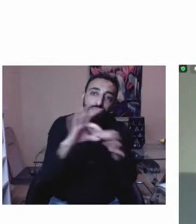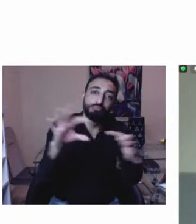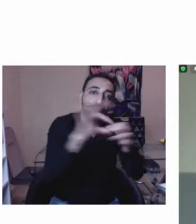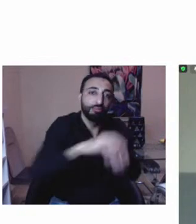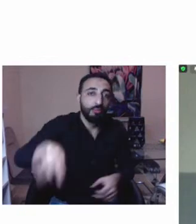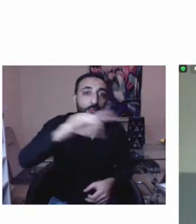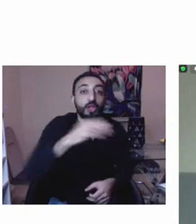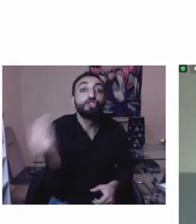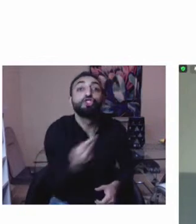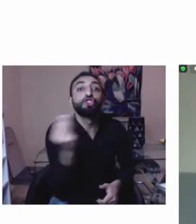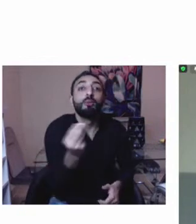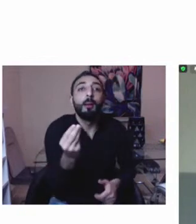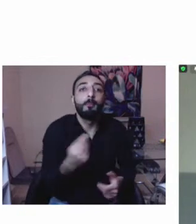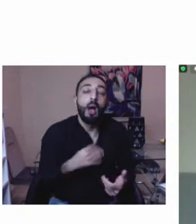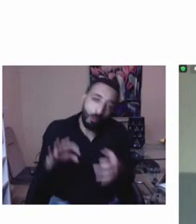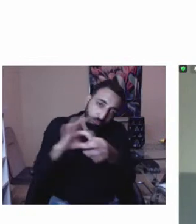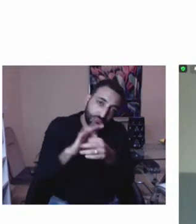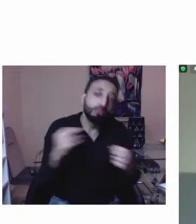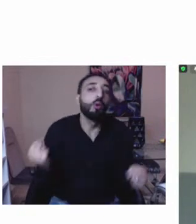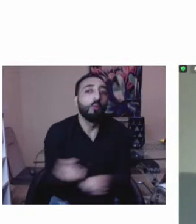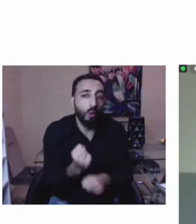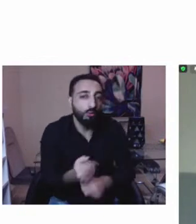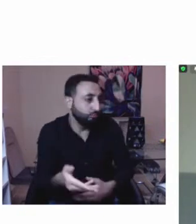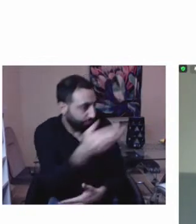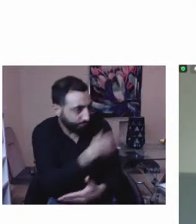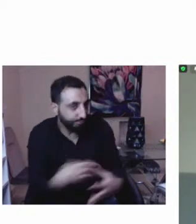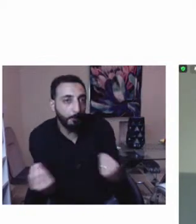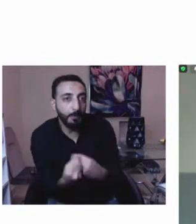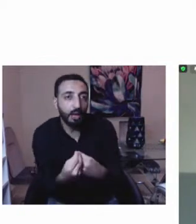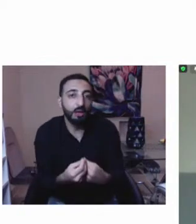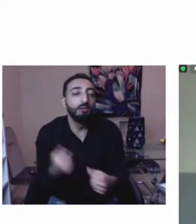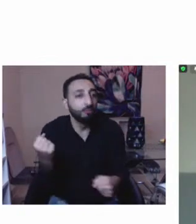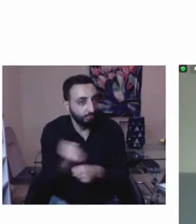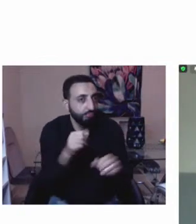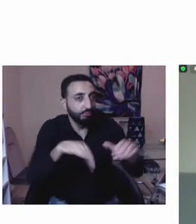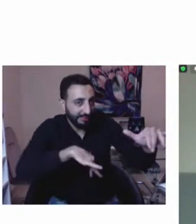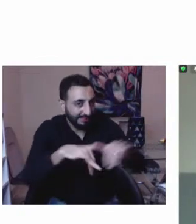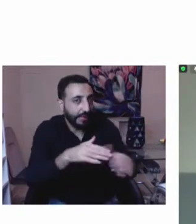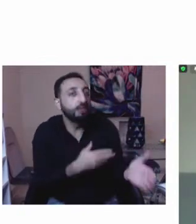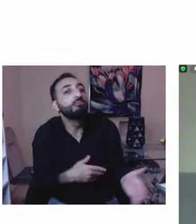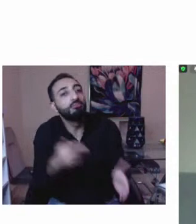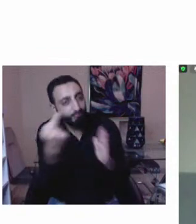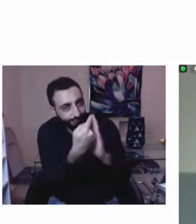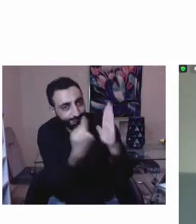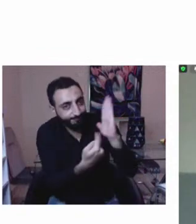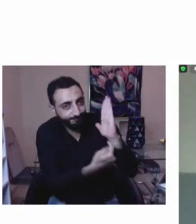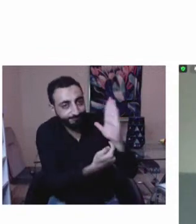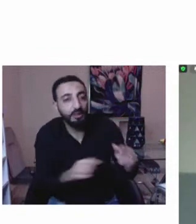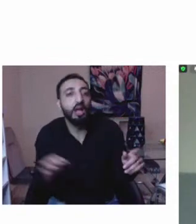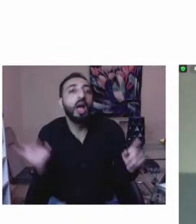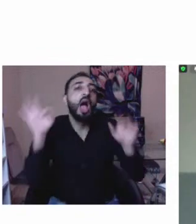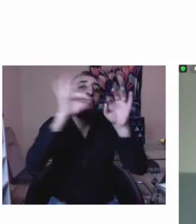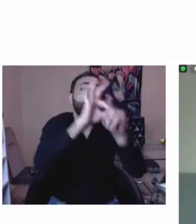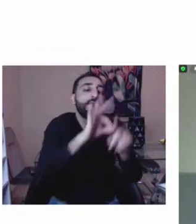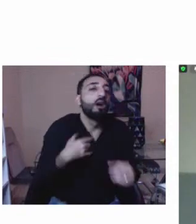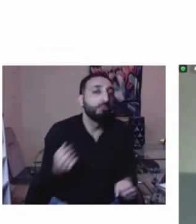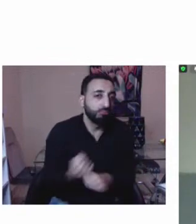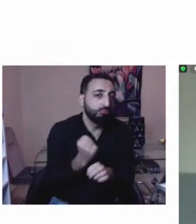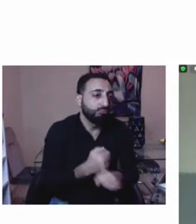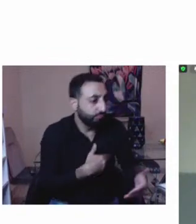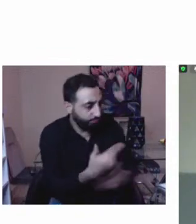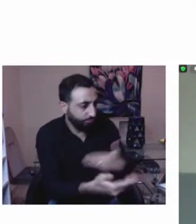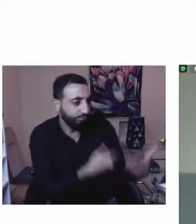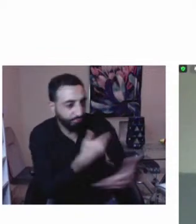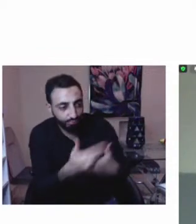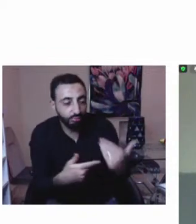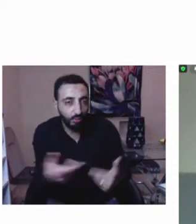of more joint financing. Is it to embrace a global and local dynamic that refuses to see the continuation of